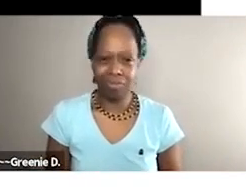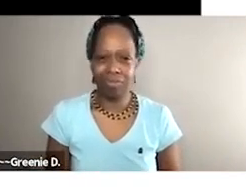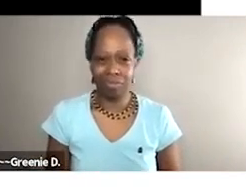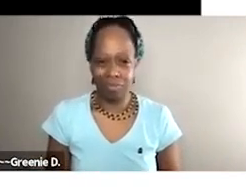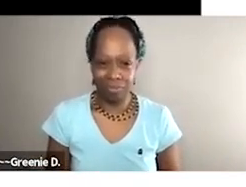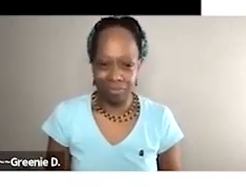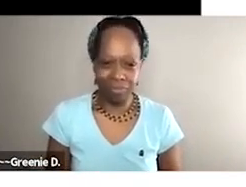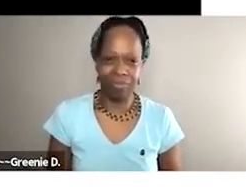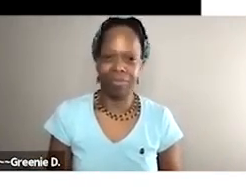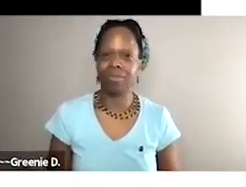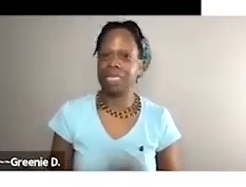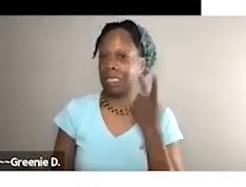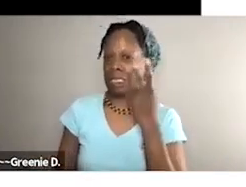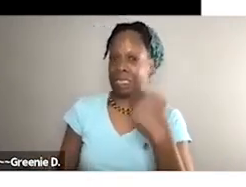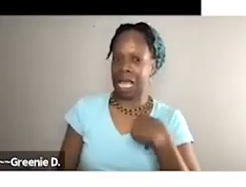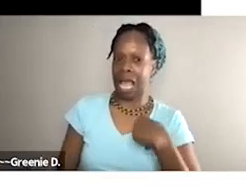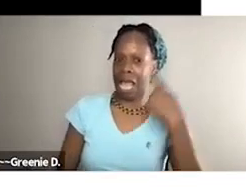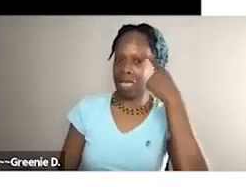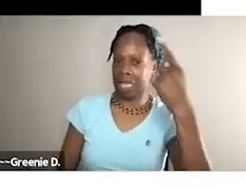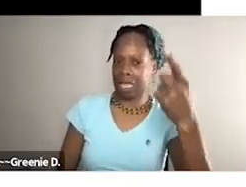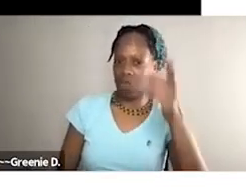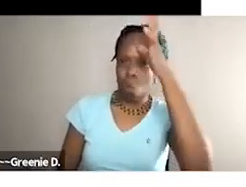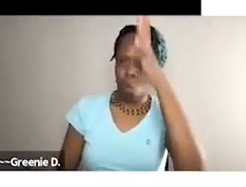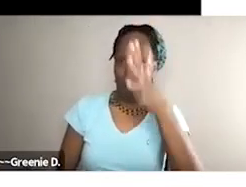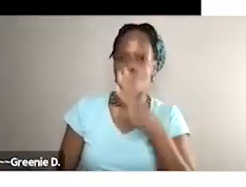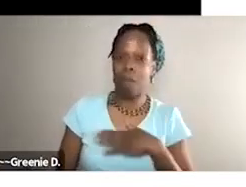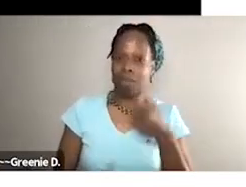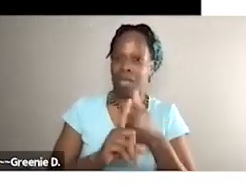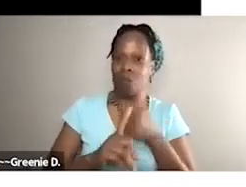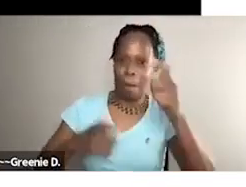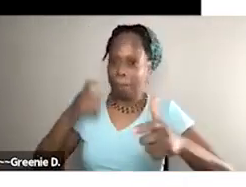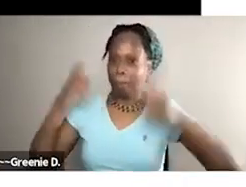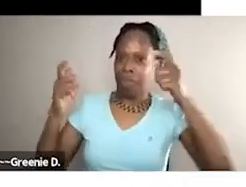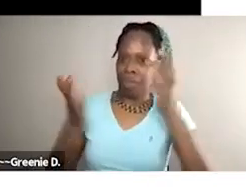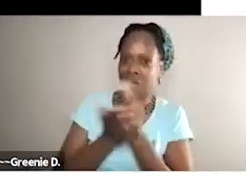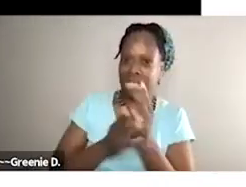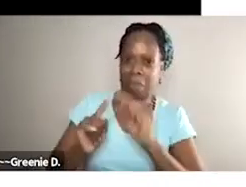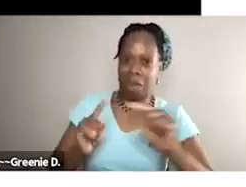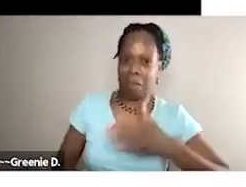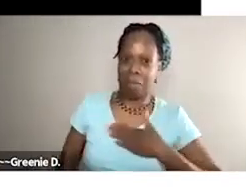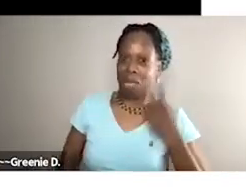See, I thought she'd be bigger, honestly, but I'm glad I saw it while I was here.